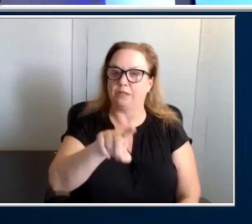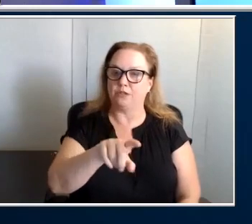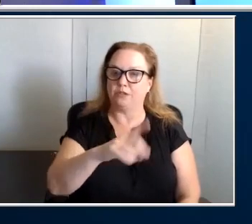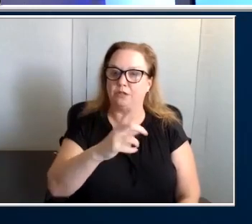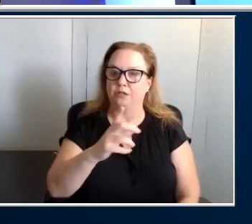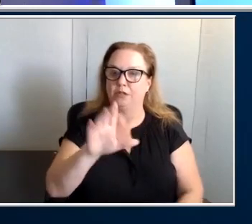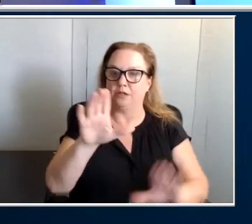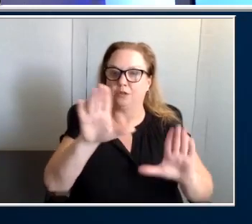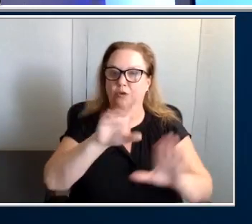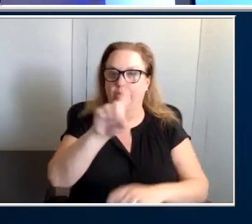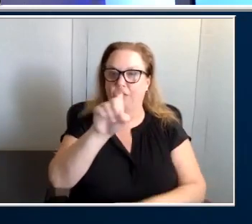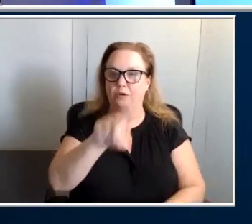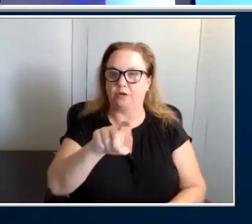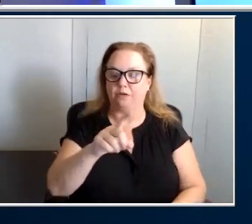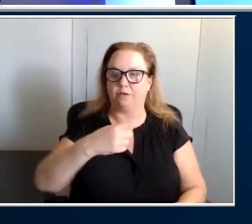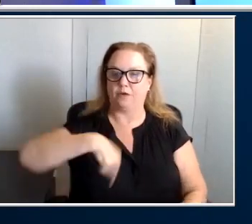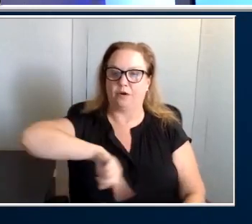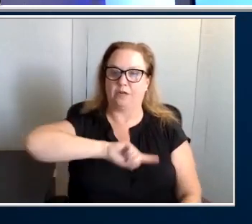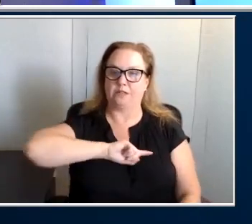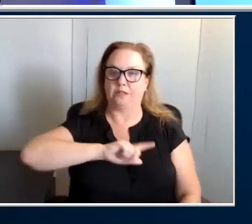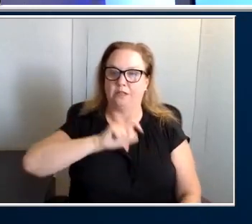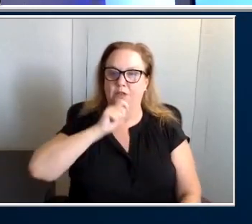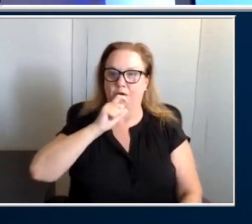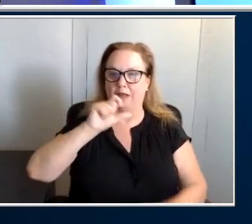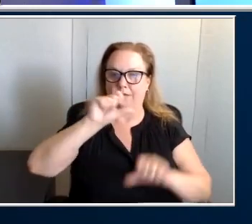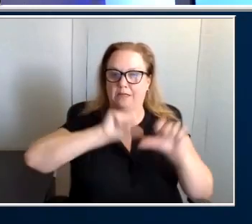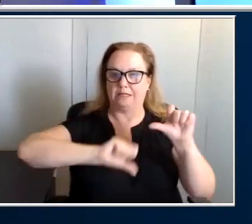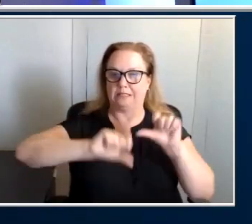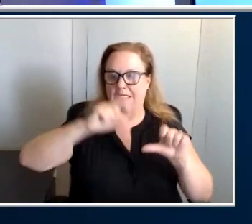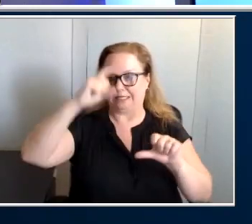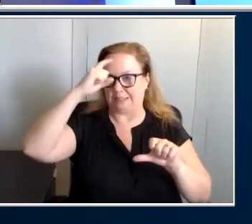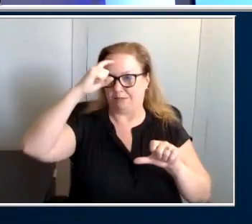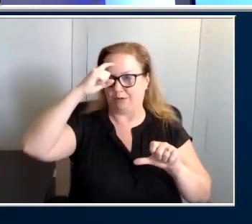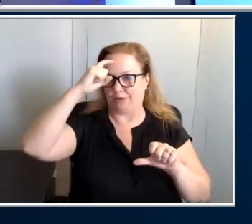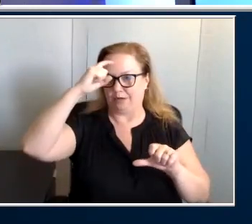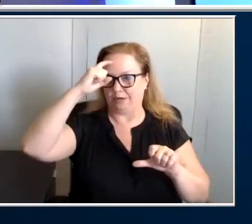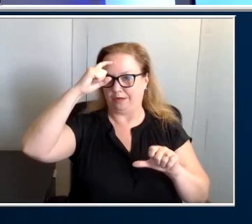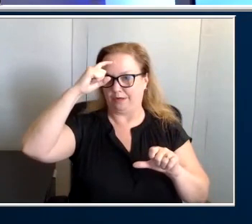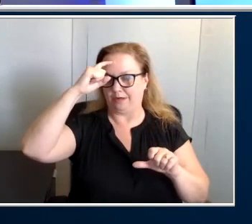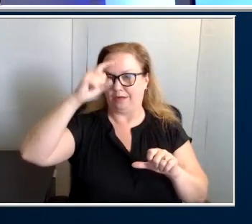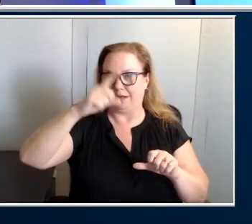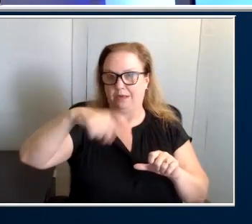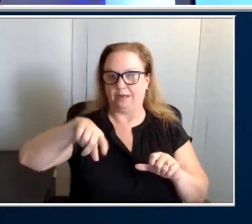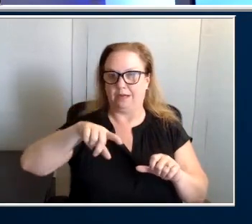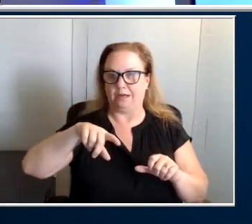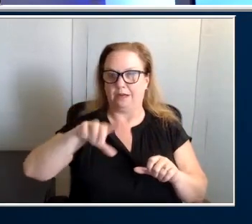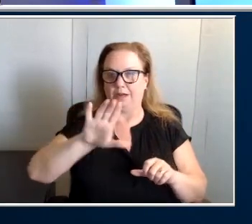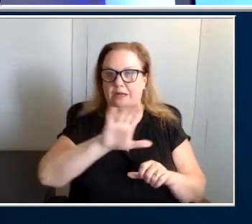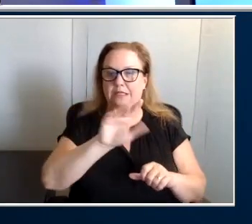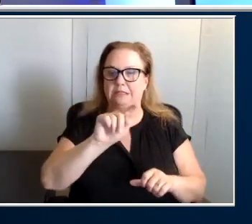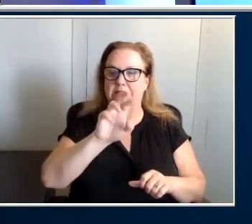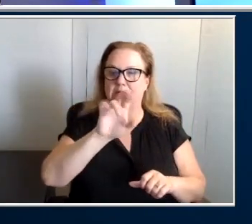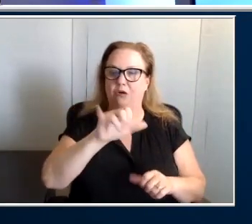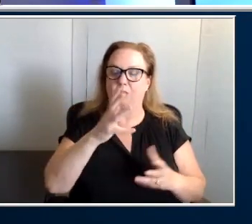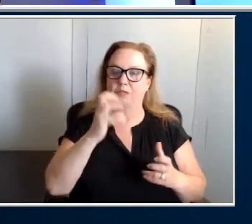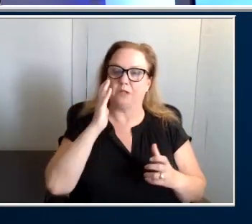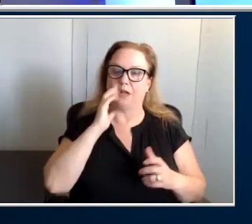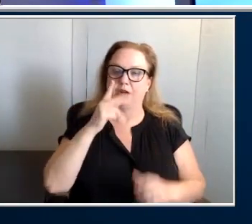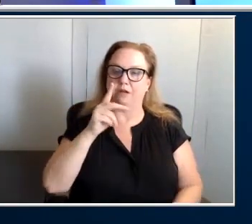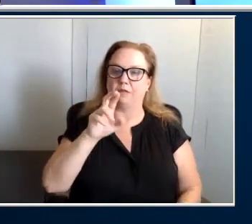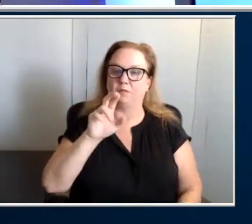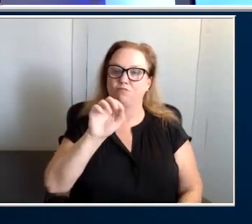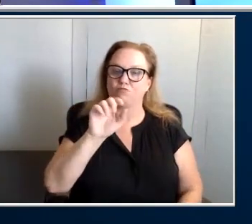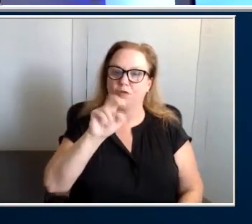question for those of us who don't have a science mind like you doctors do. Terry wants to know, how does the proton actually